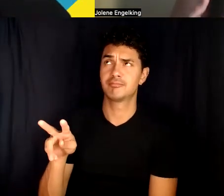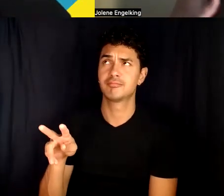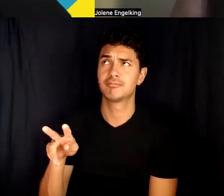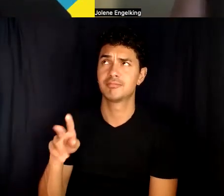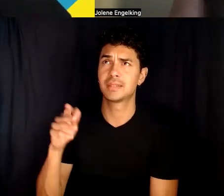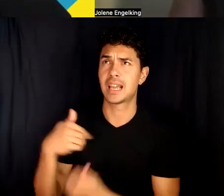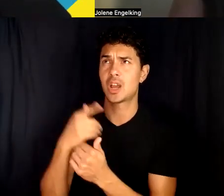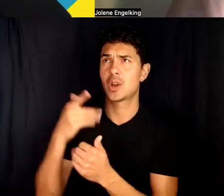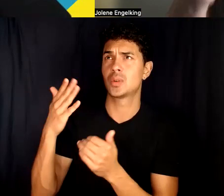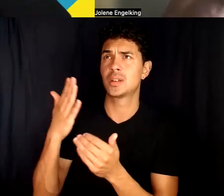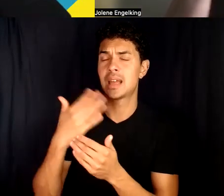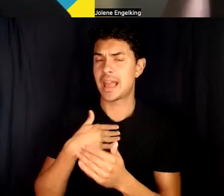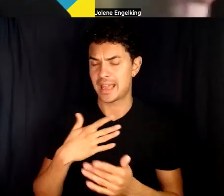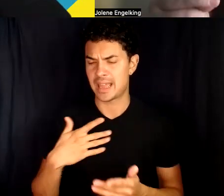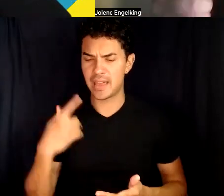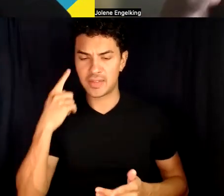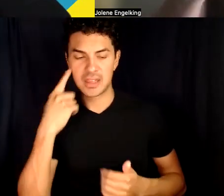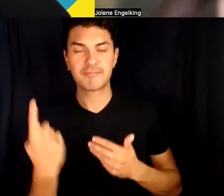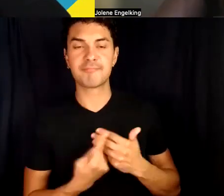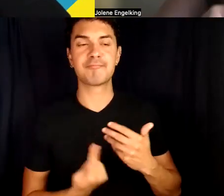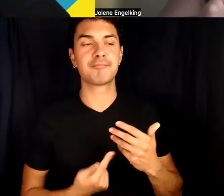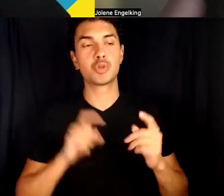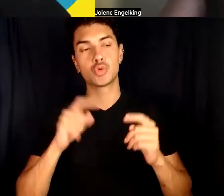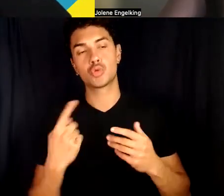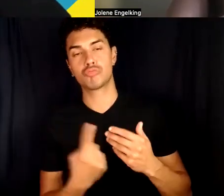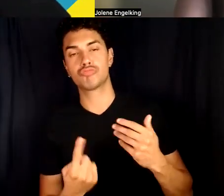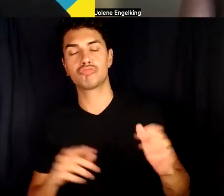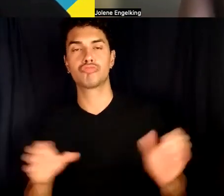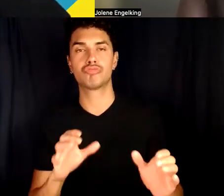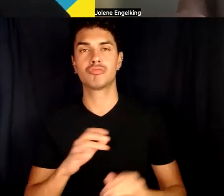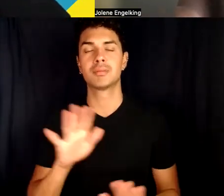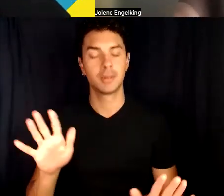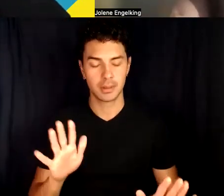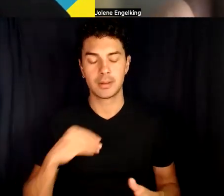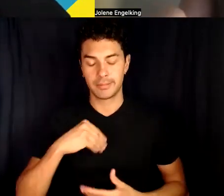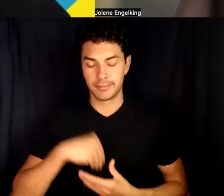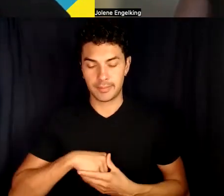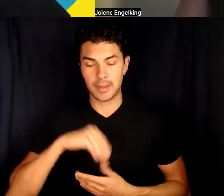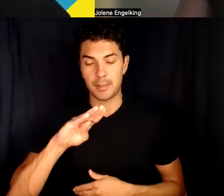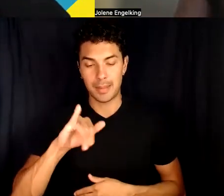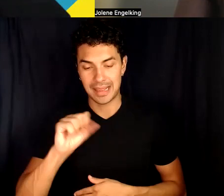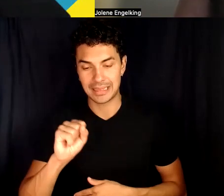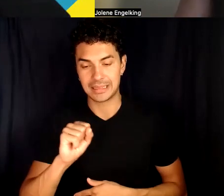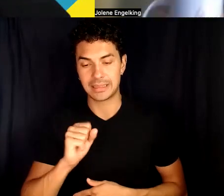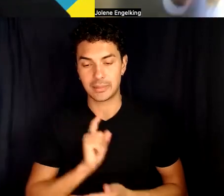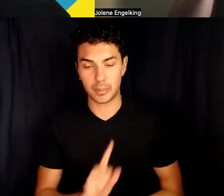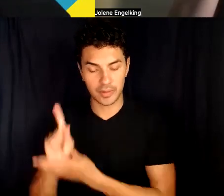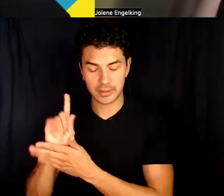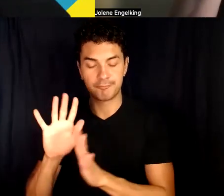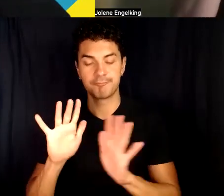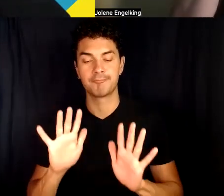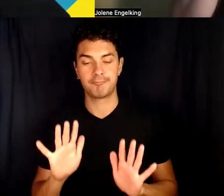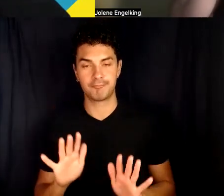things should be done, right? And how are we checking our own biases and expectations within spaces? Add on to that, Shayla, while I drink